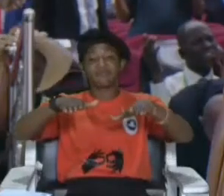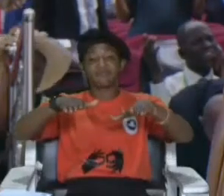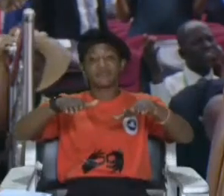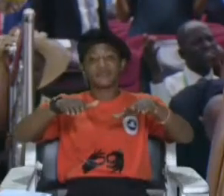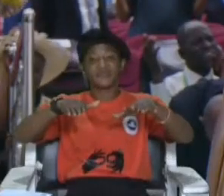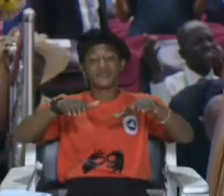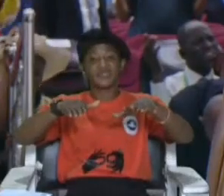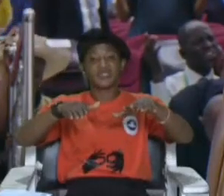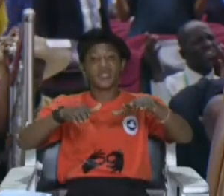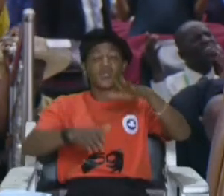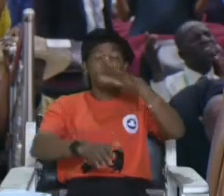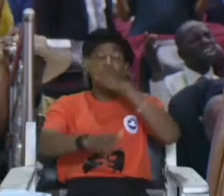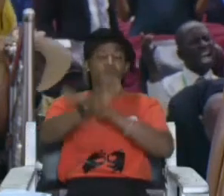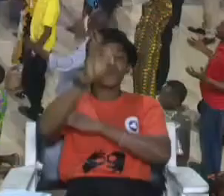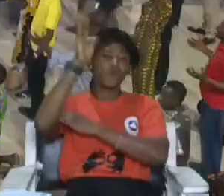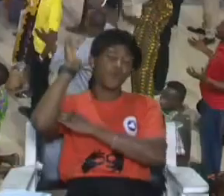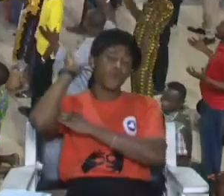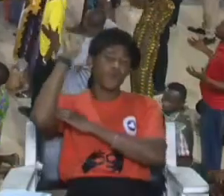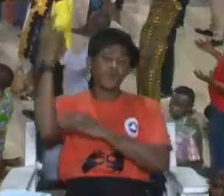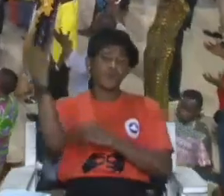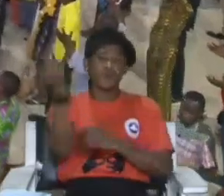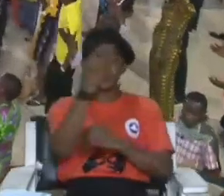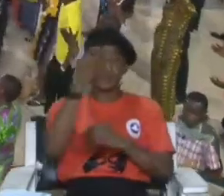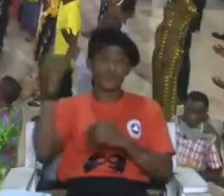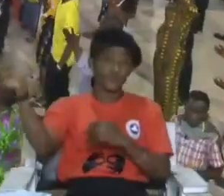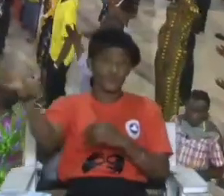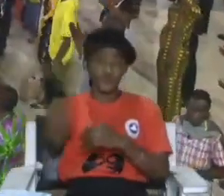God will use you to perform miracles.